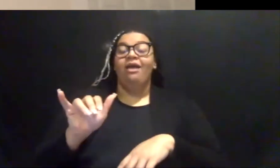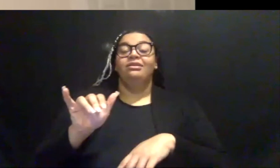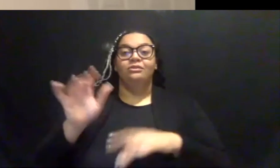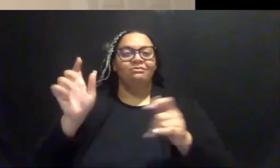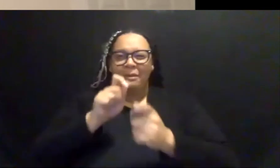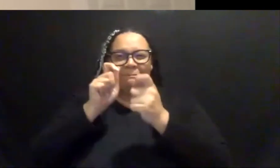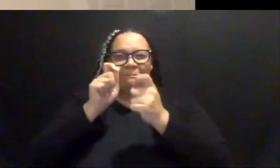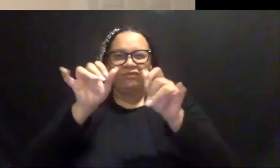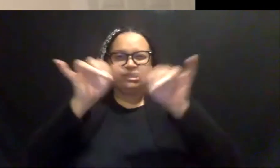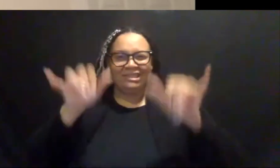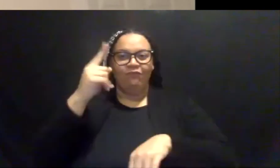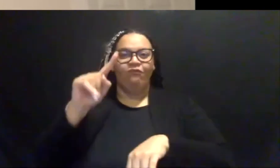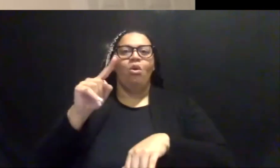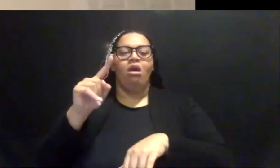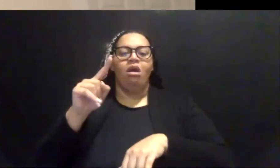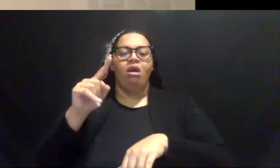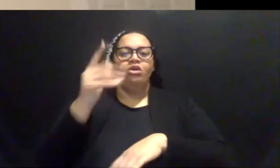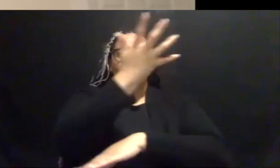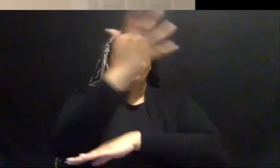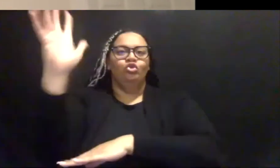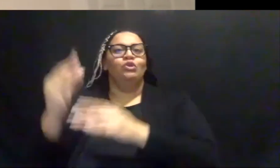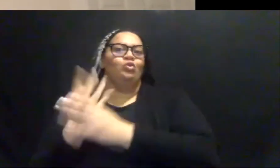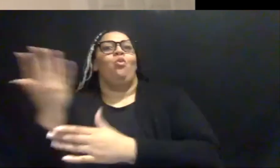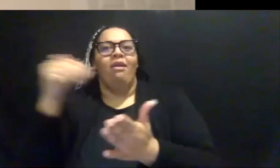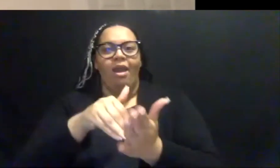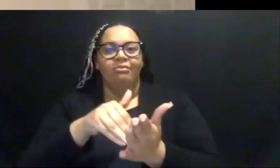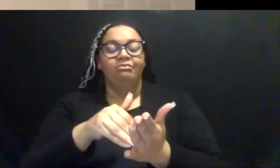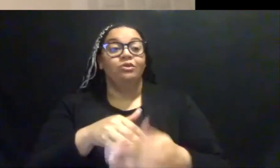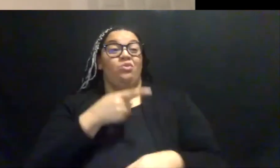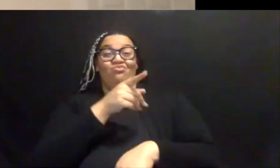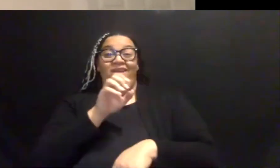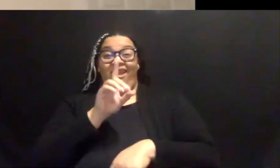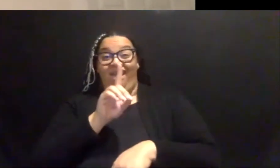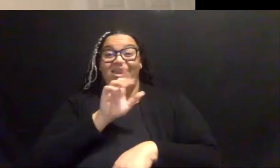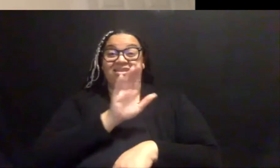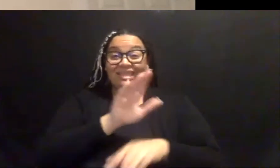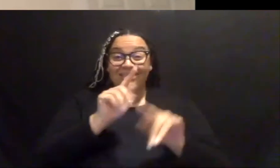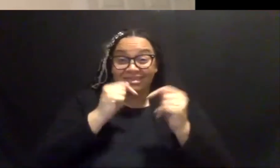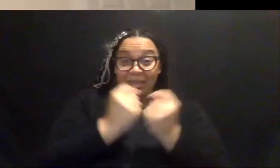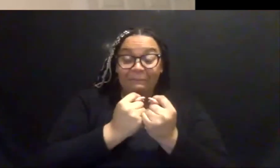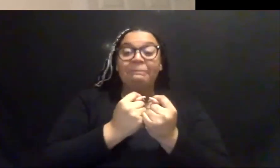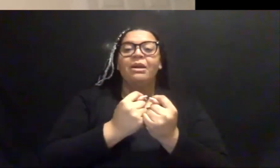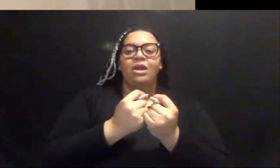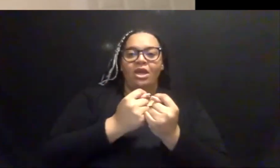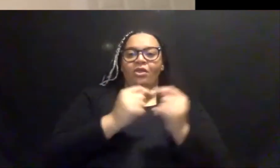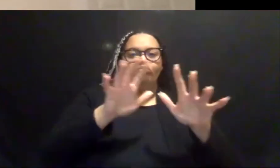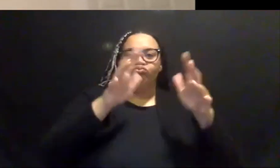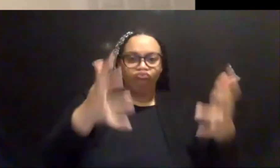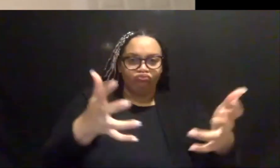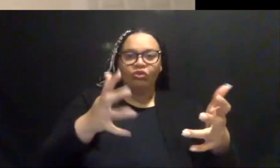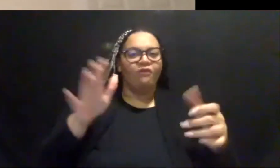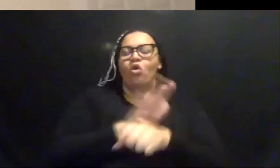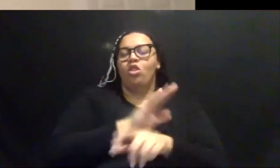so actually what Ed does, so he and his team with the Madagascar Biodiversity Partnership, there are entire teams of